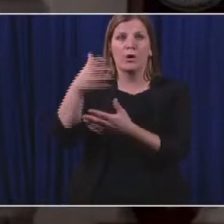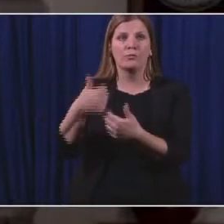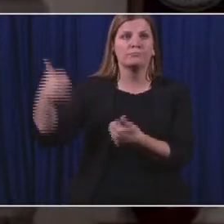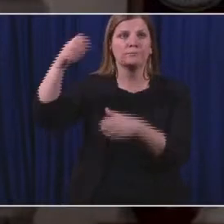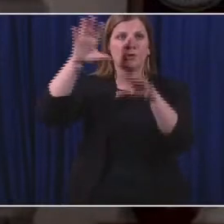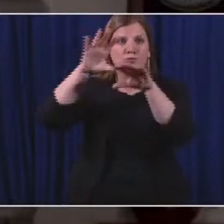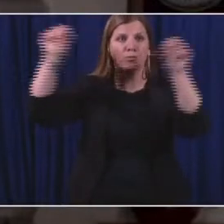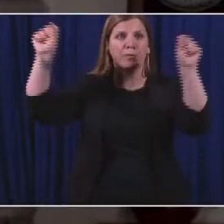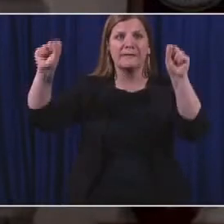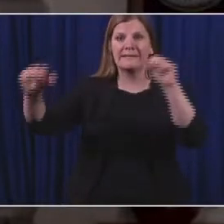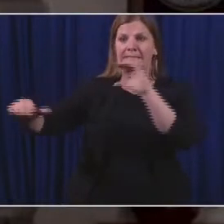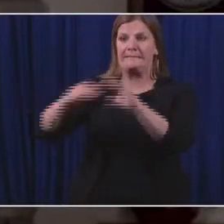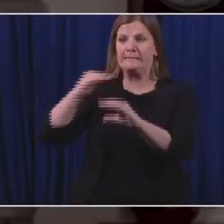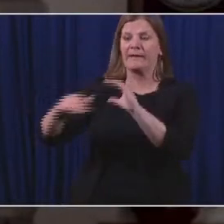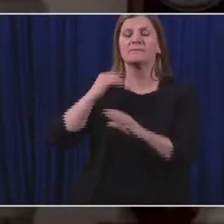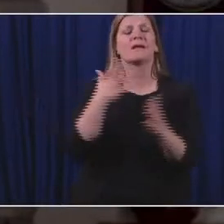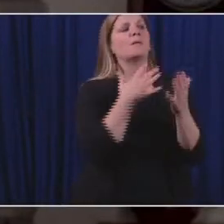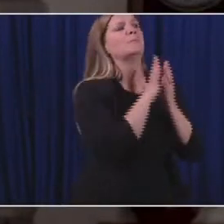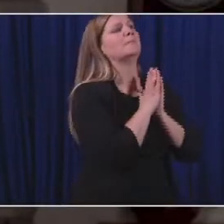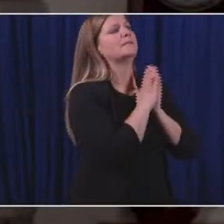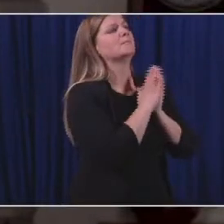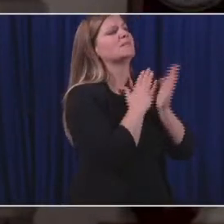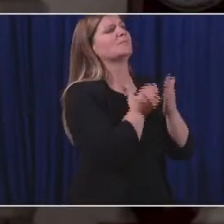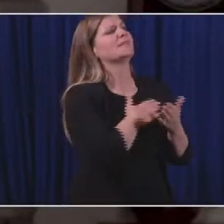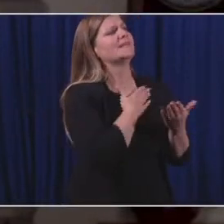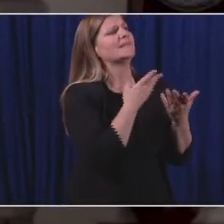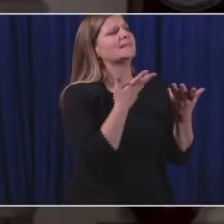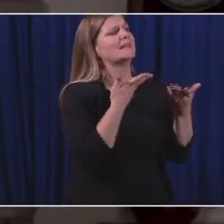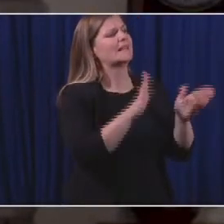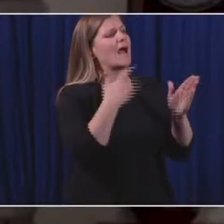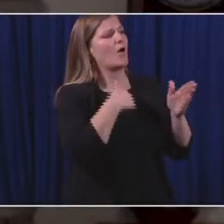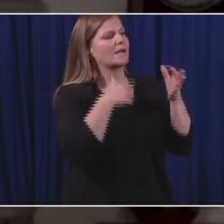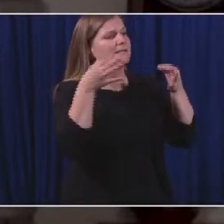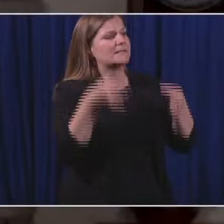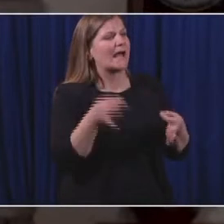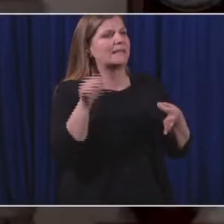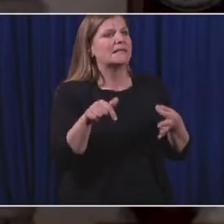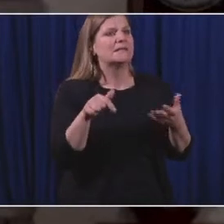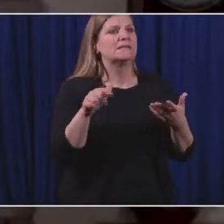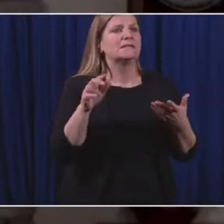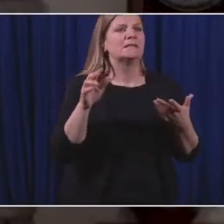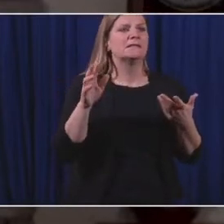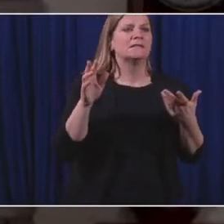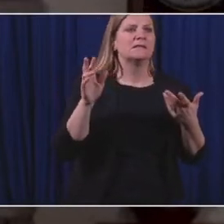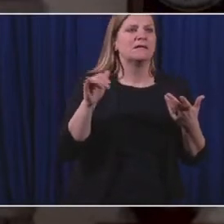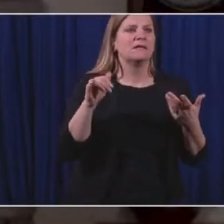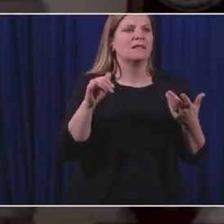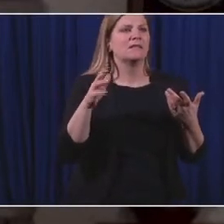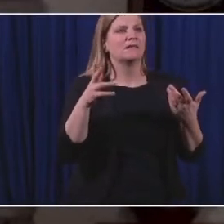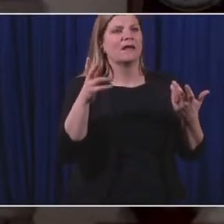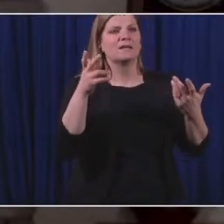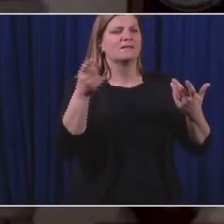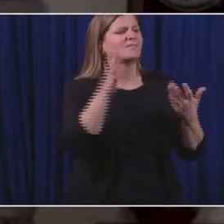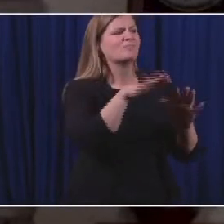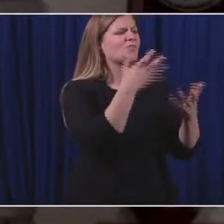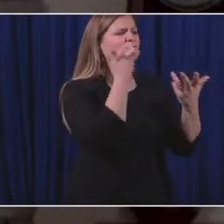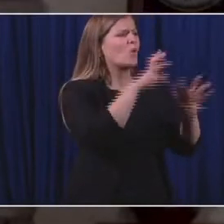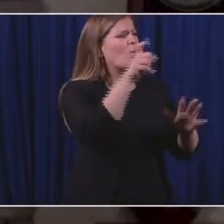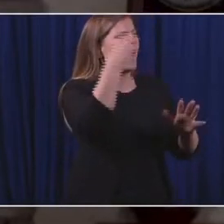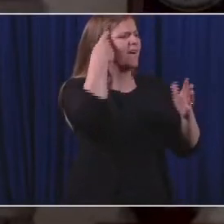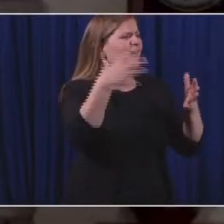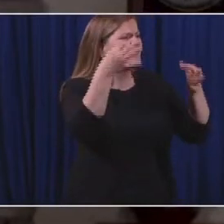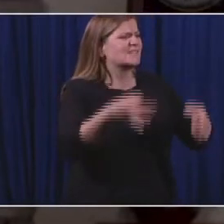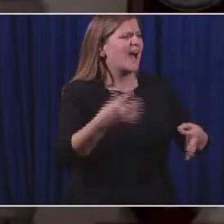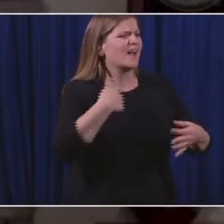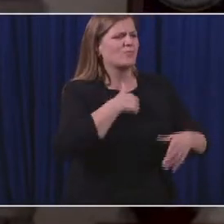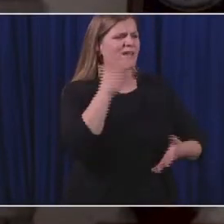let us make this decision. We don't want you to come in and tell us not to have sports or to do a pause in